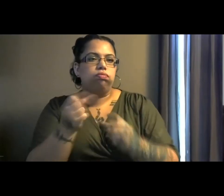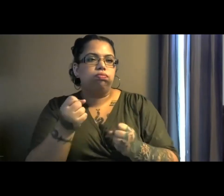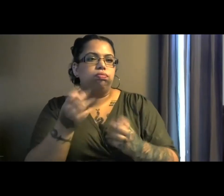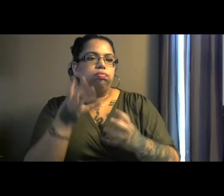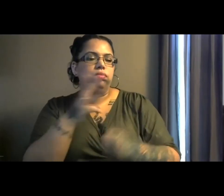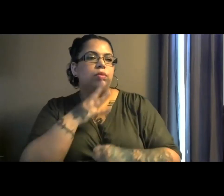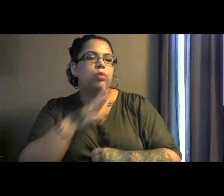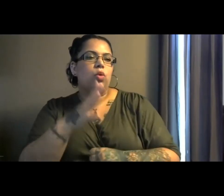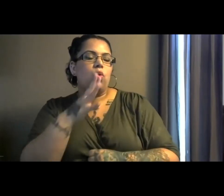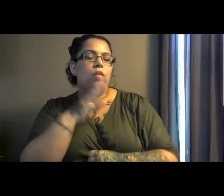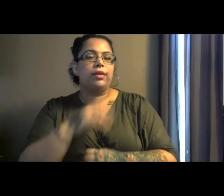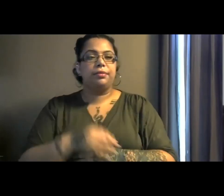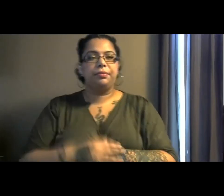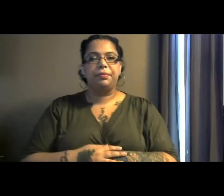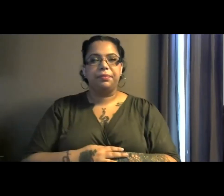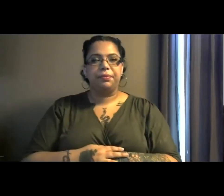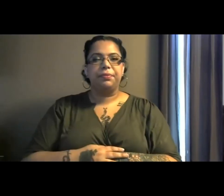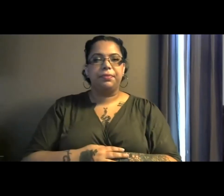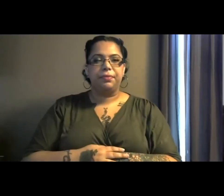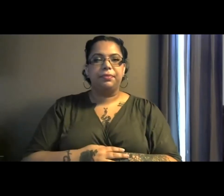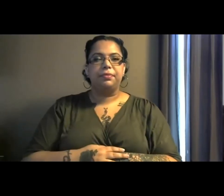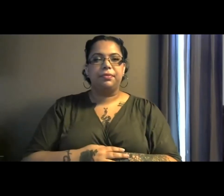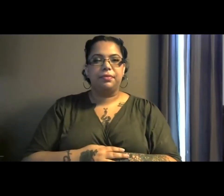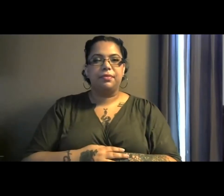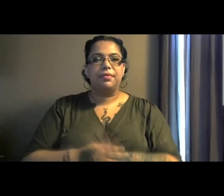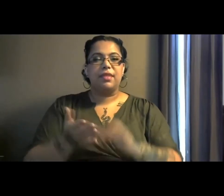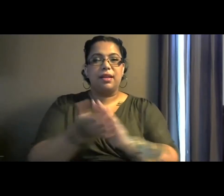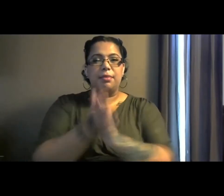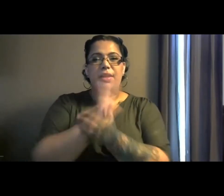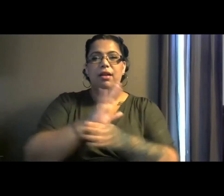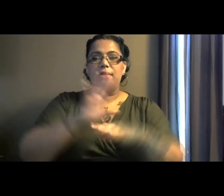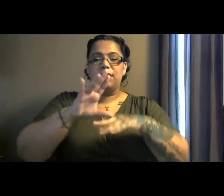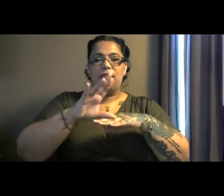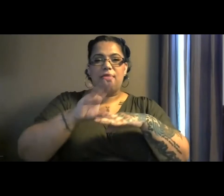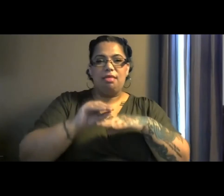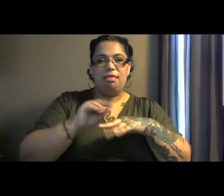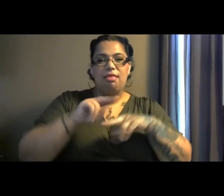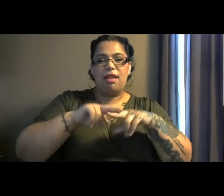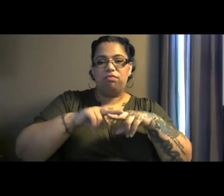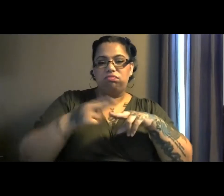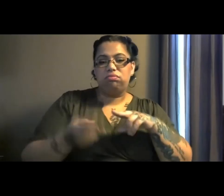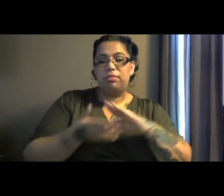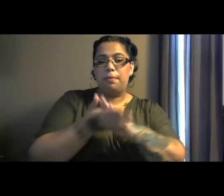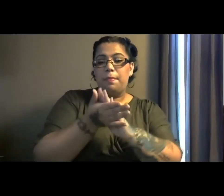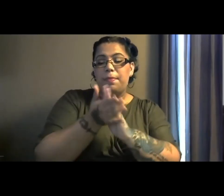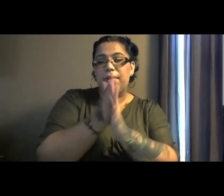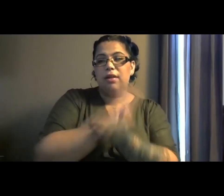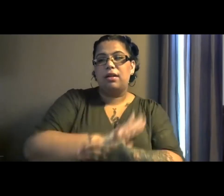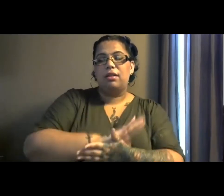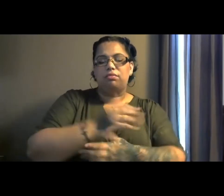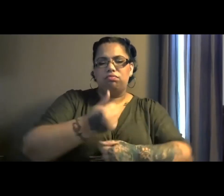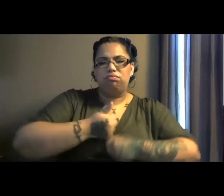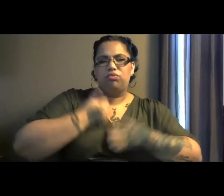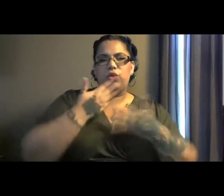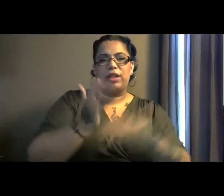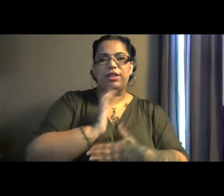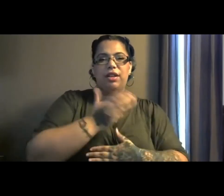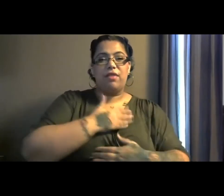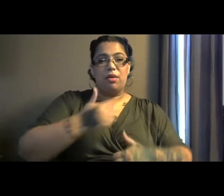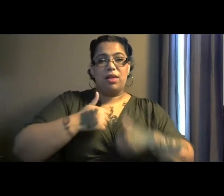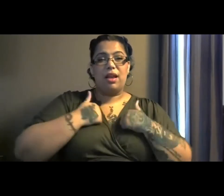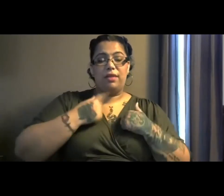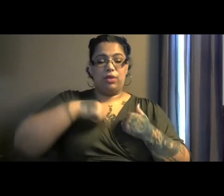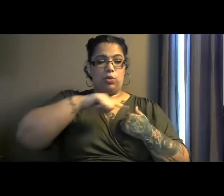as it becomes flesh and becomes the very expression of our lives. So we are giving thanks because this